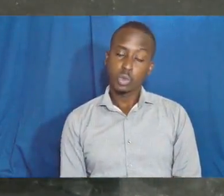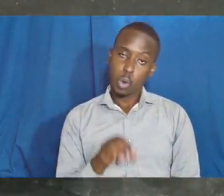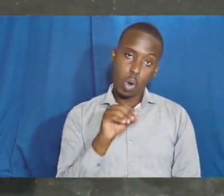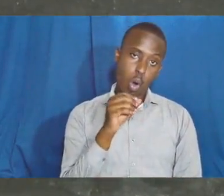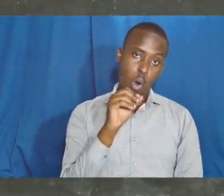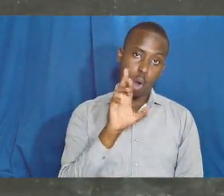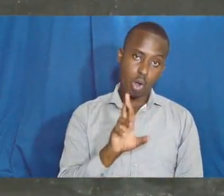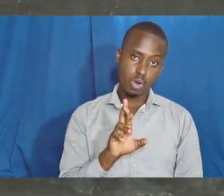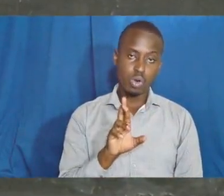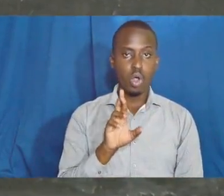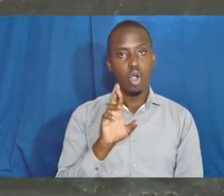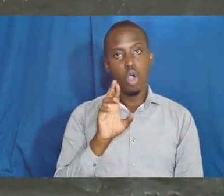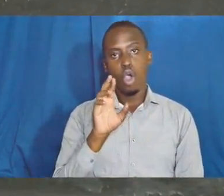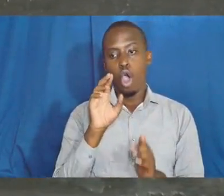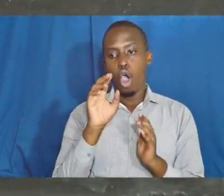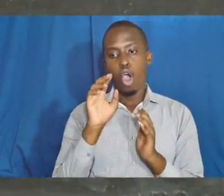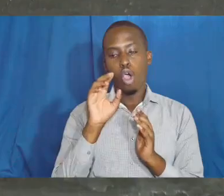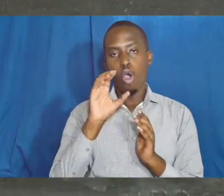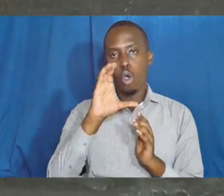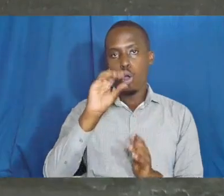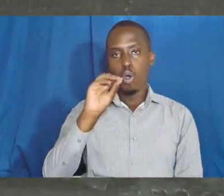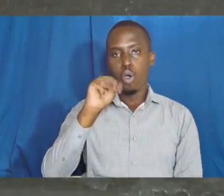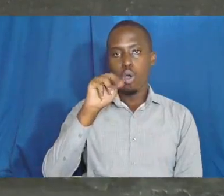or component.